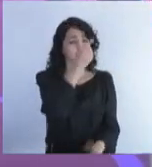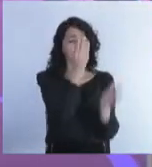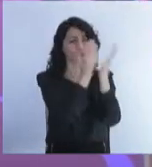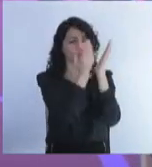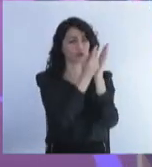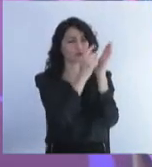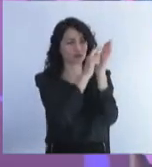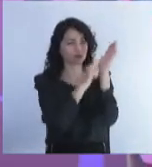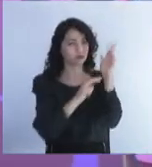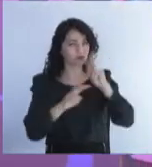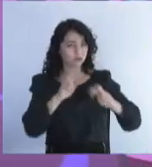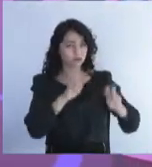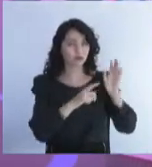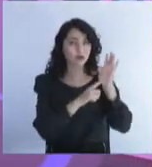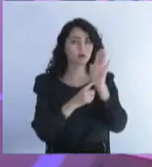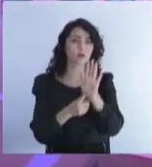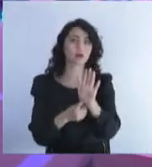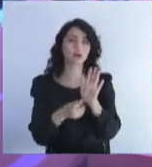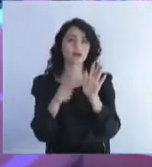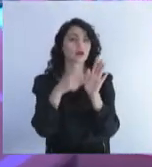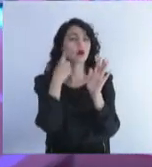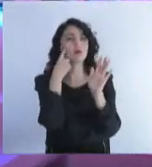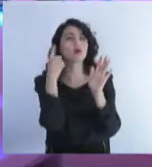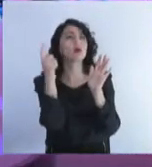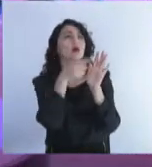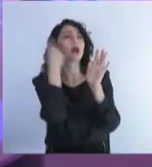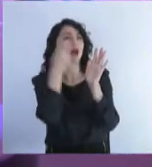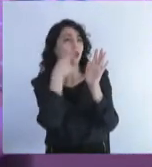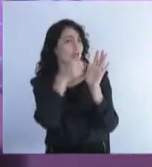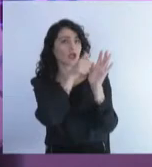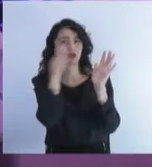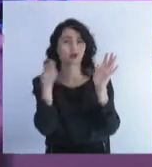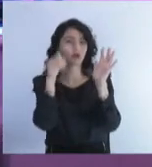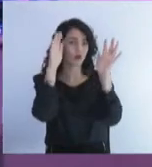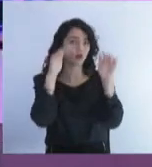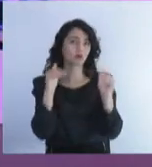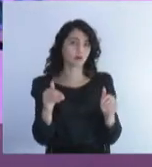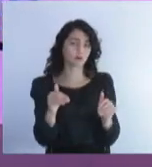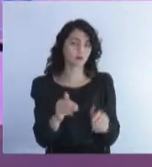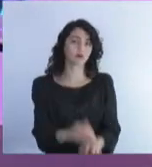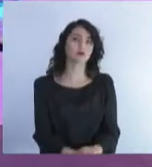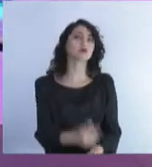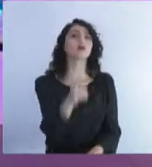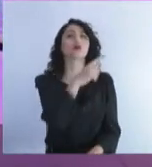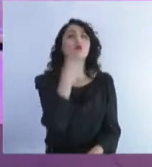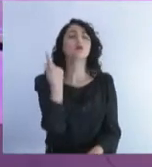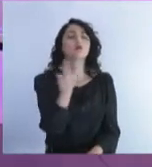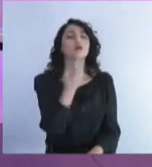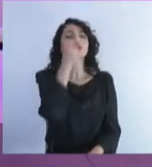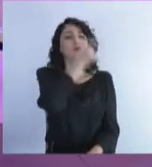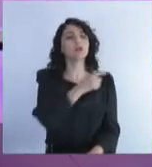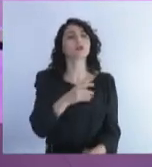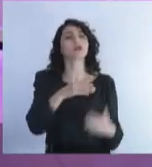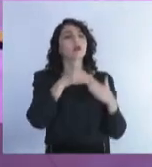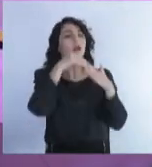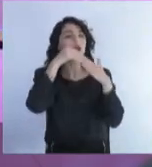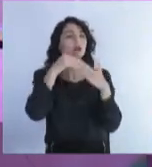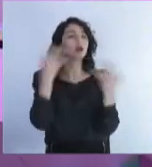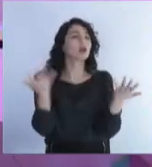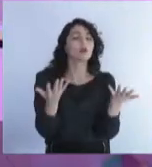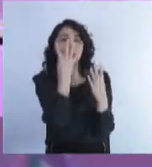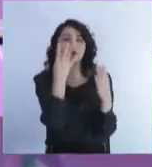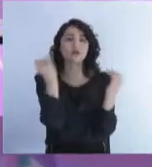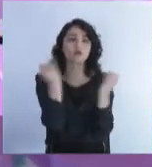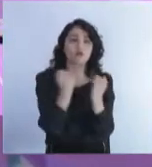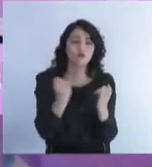from executives, but I think it generalizes to all those cases. What kind of emotional climate do they create? I mean, there are four